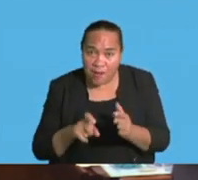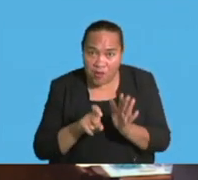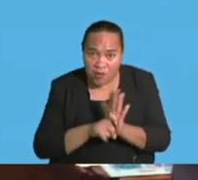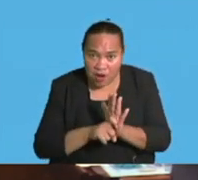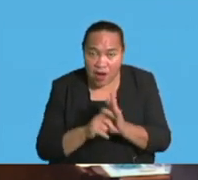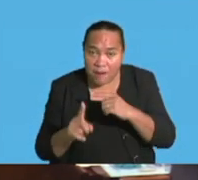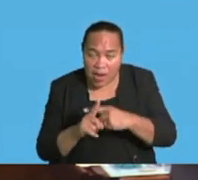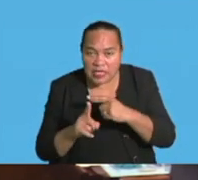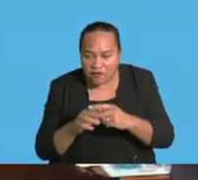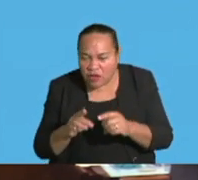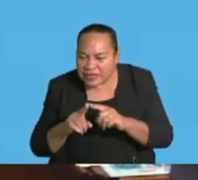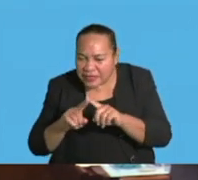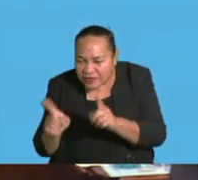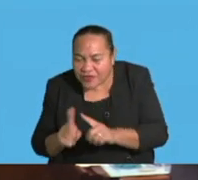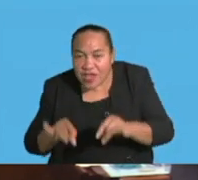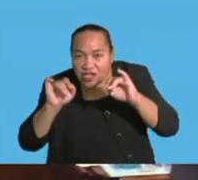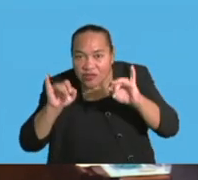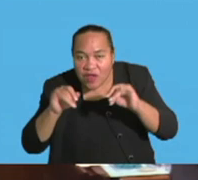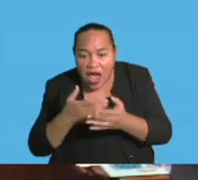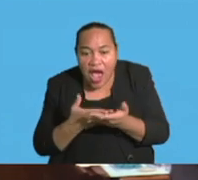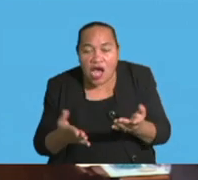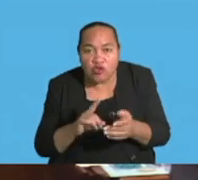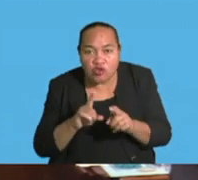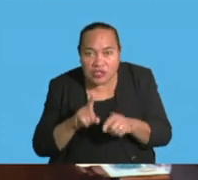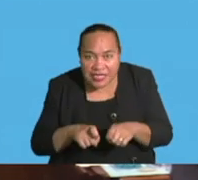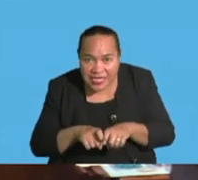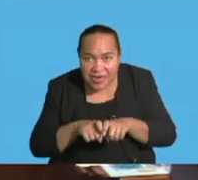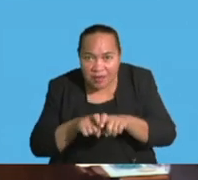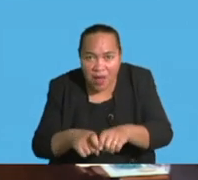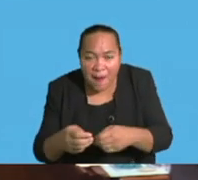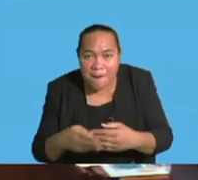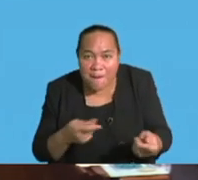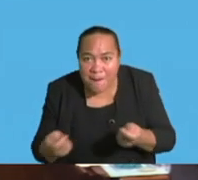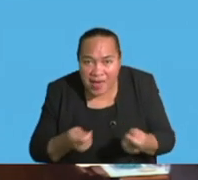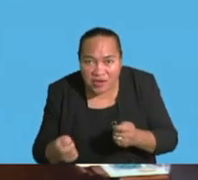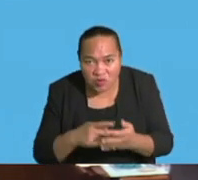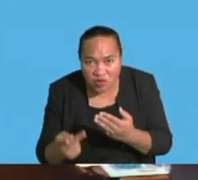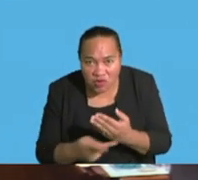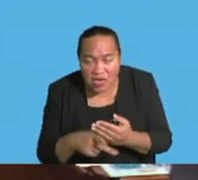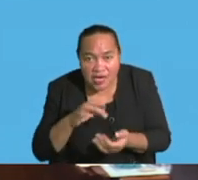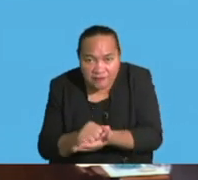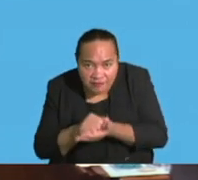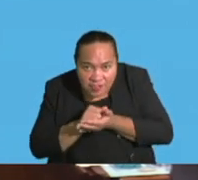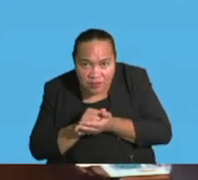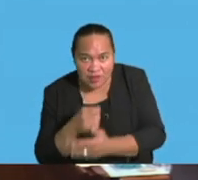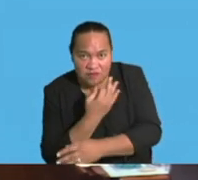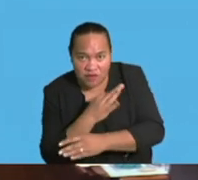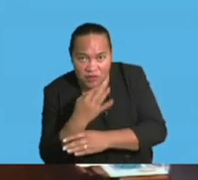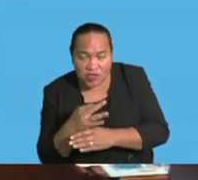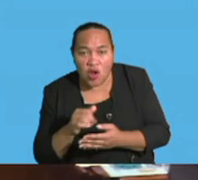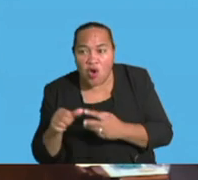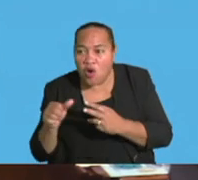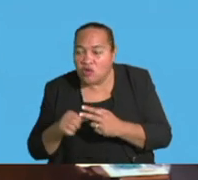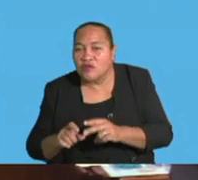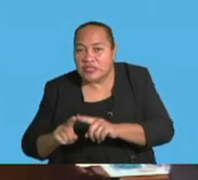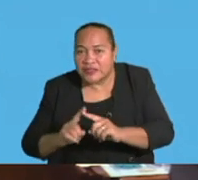of issues, from sustainable forest management, conservation and protection of the environment, facilitating socio-economic